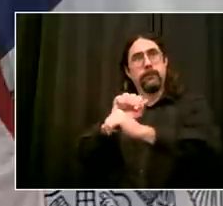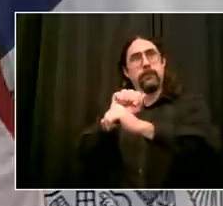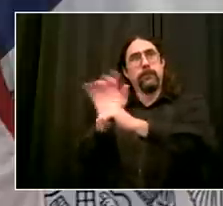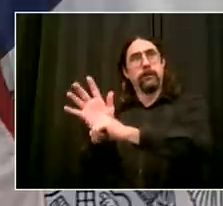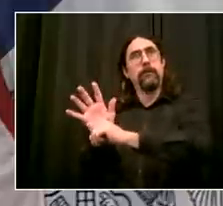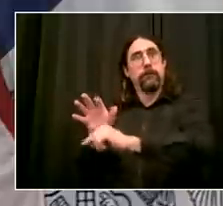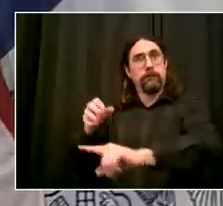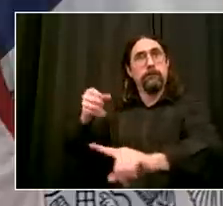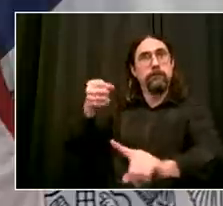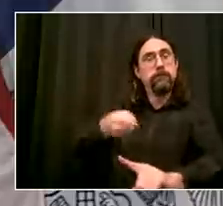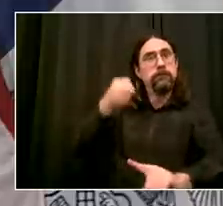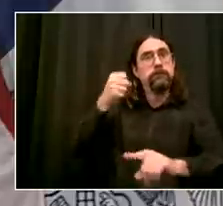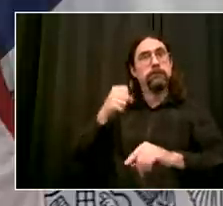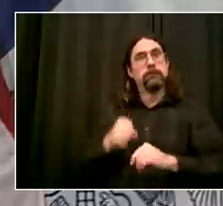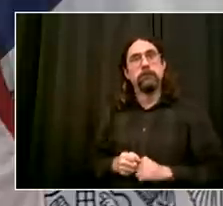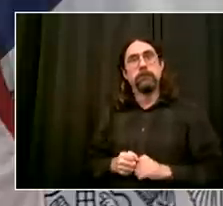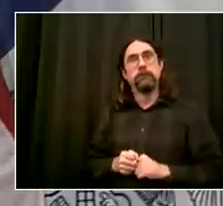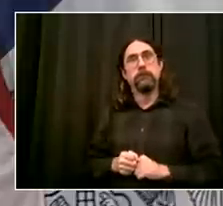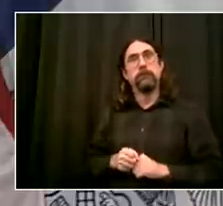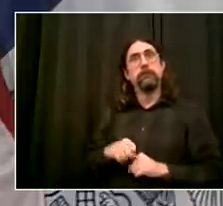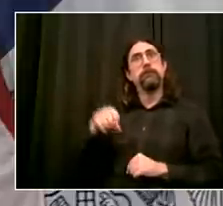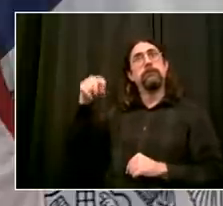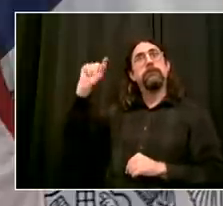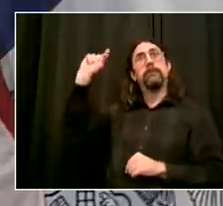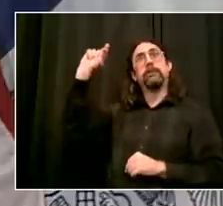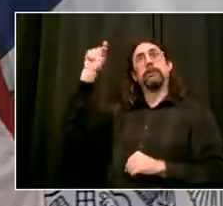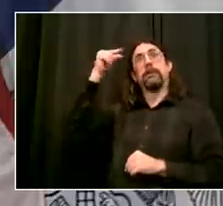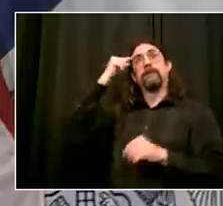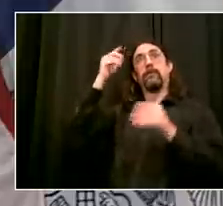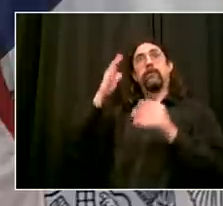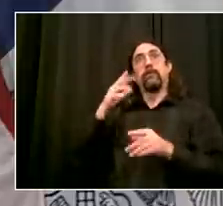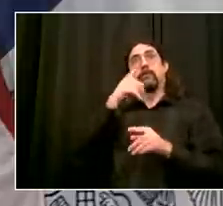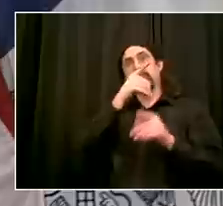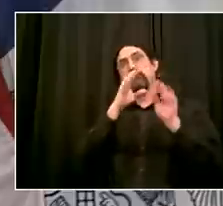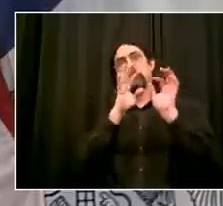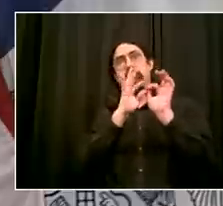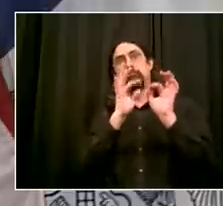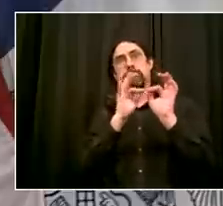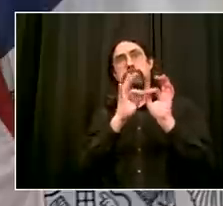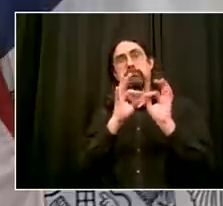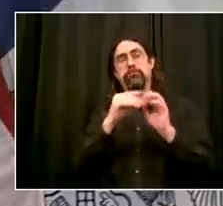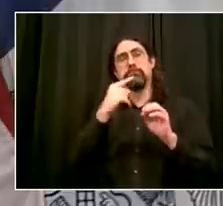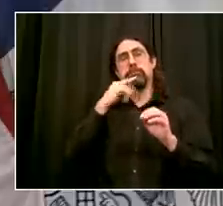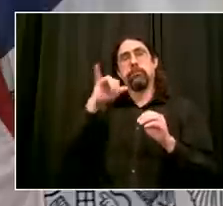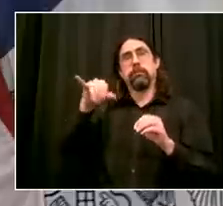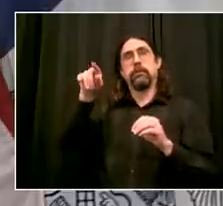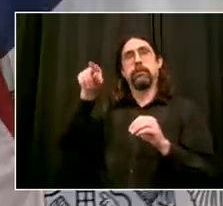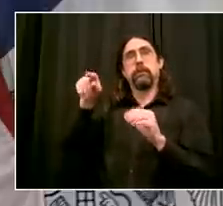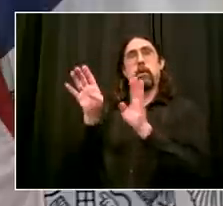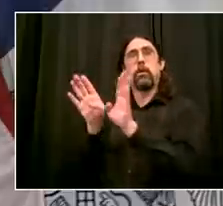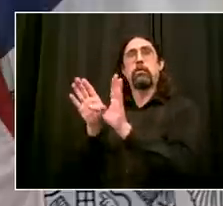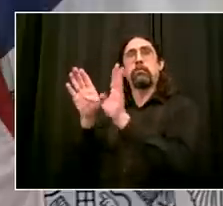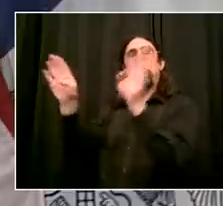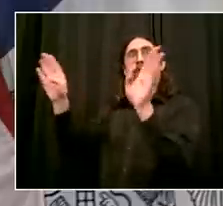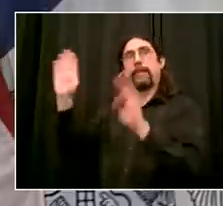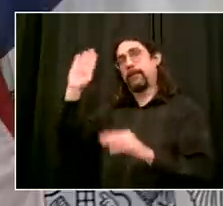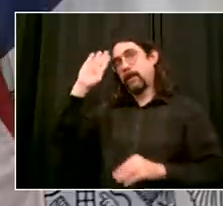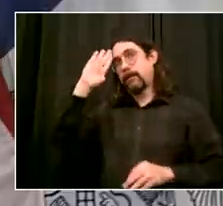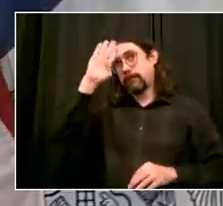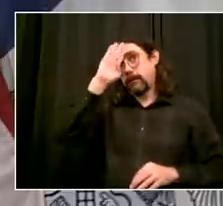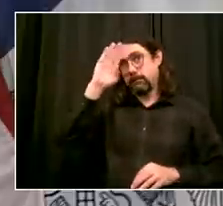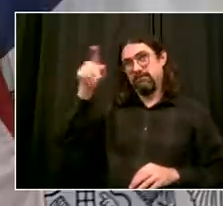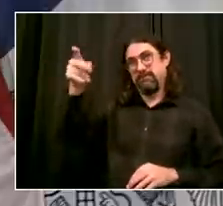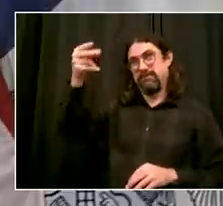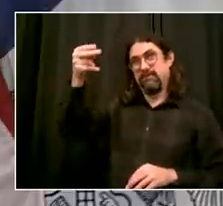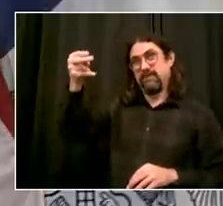unit. Why shouldn't that be the model going forward, since we know that the pre-existing fractured system resulted in so many poor